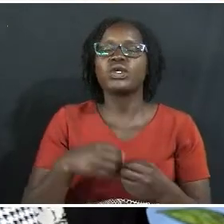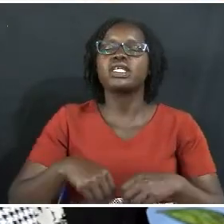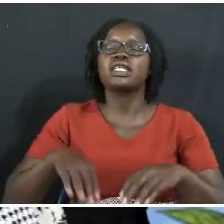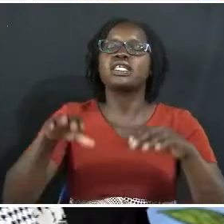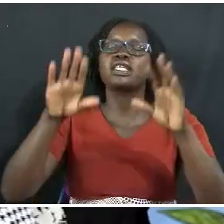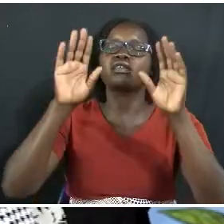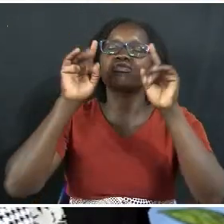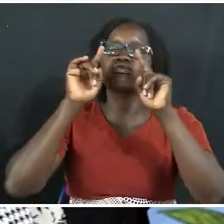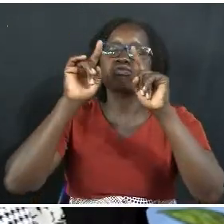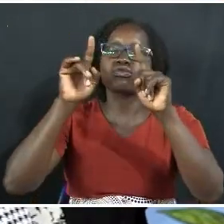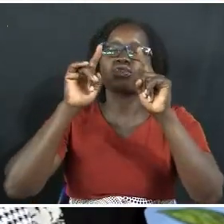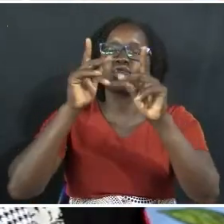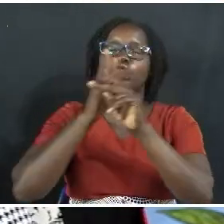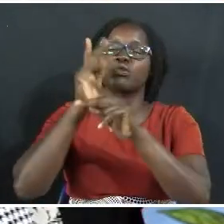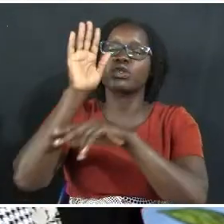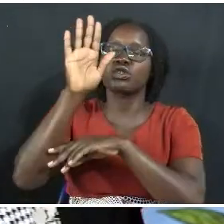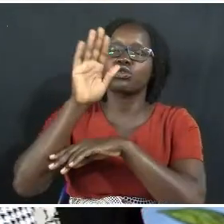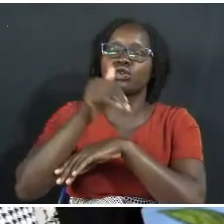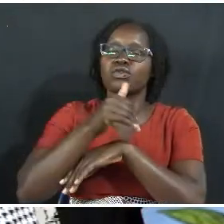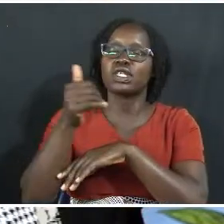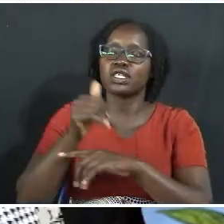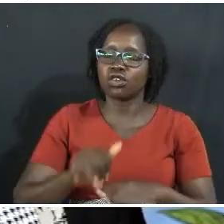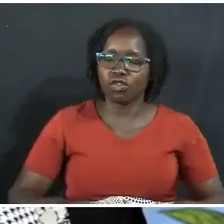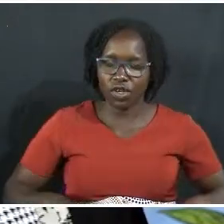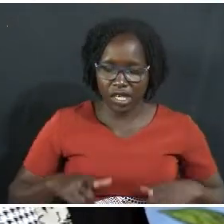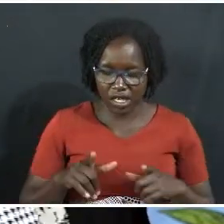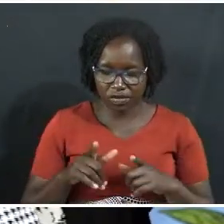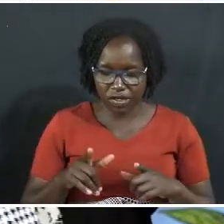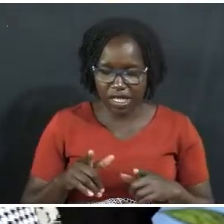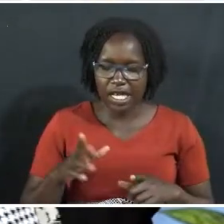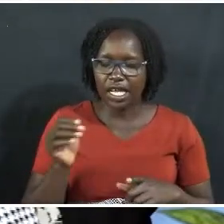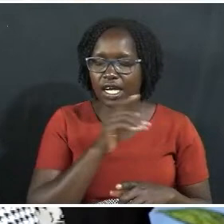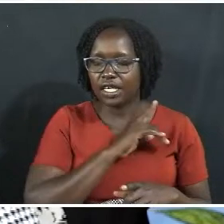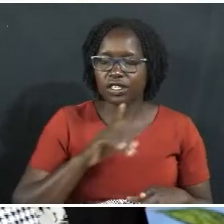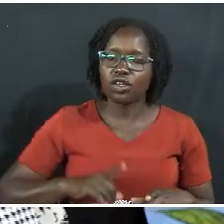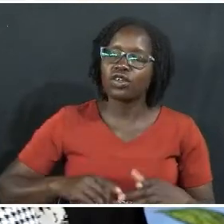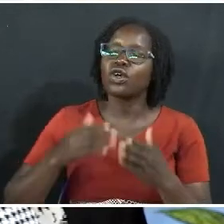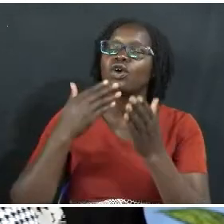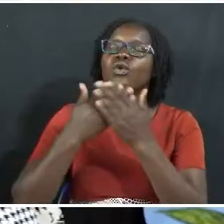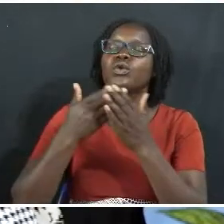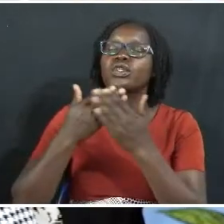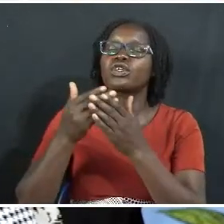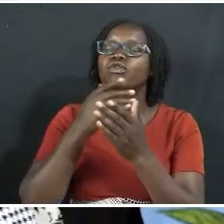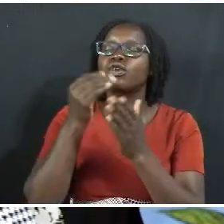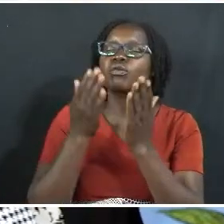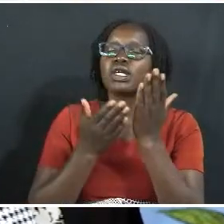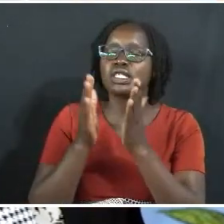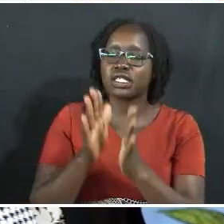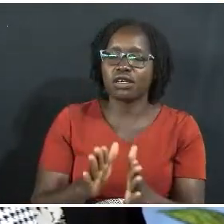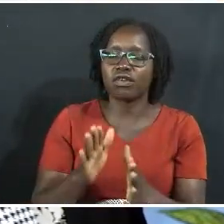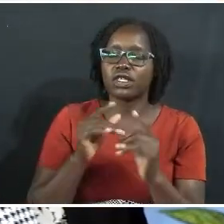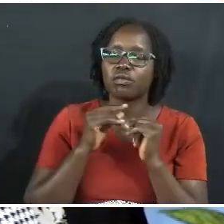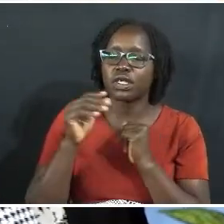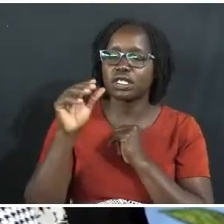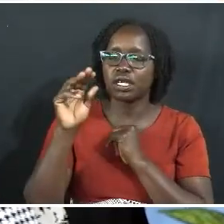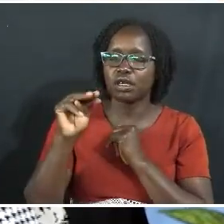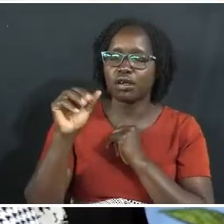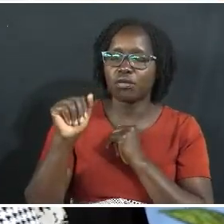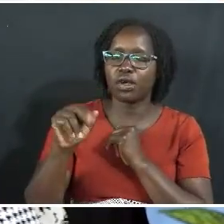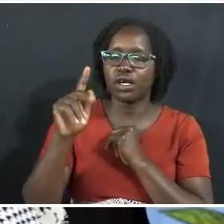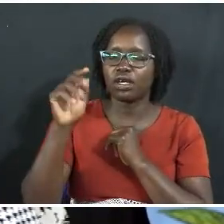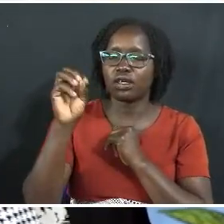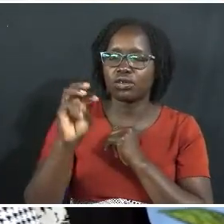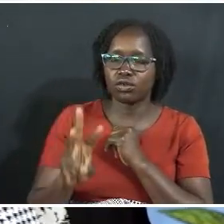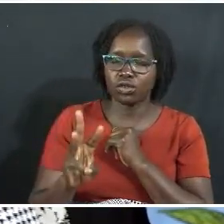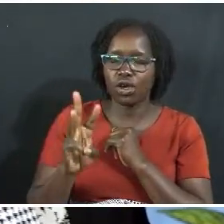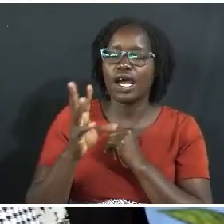you. Yes. Keep us in you the rest of our lives. Yes. And Lord, we thank you for your manservant, Pastor Mawutor, and the very special